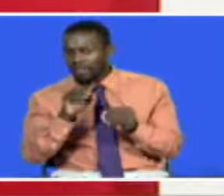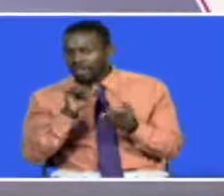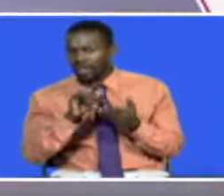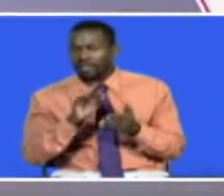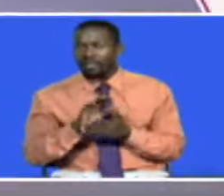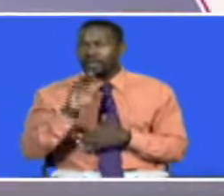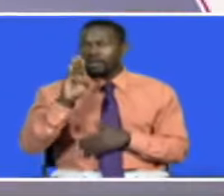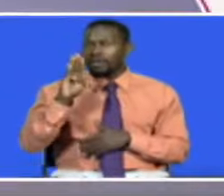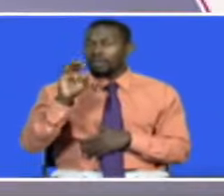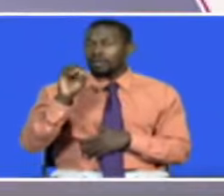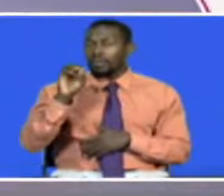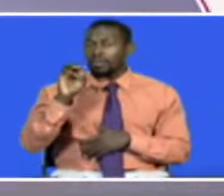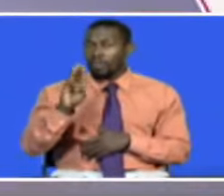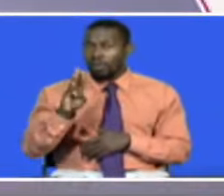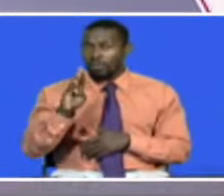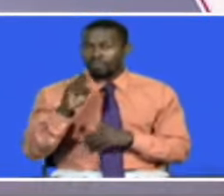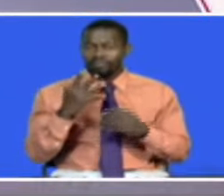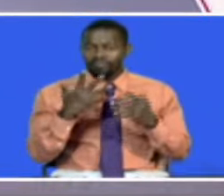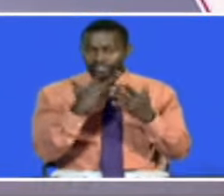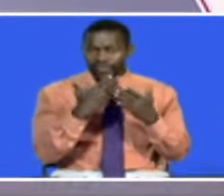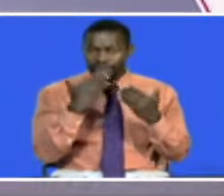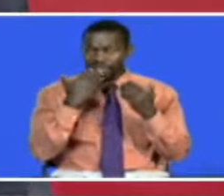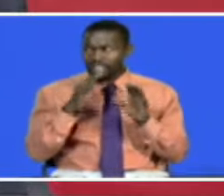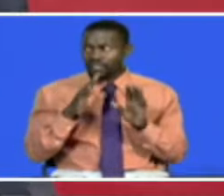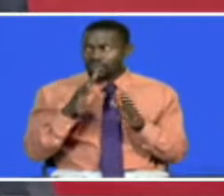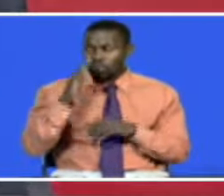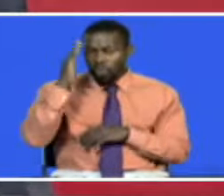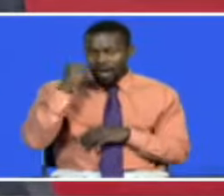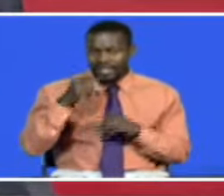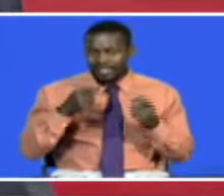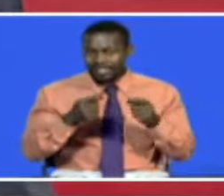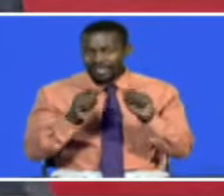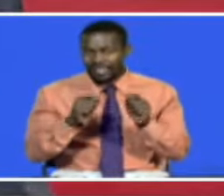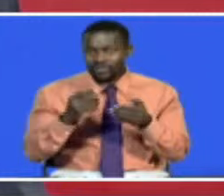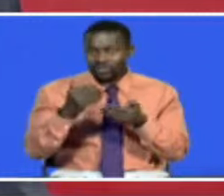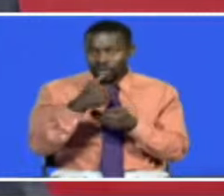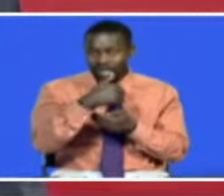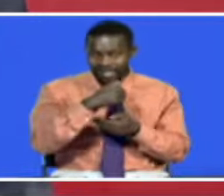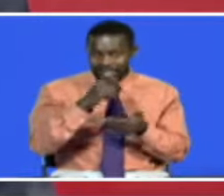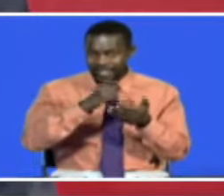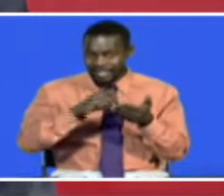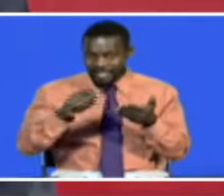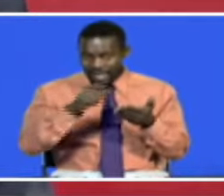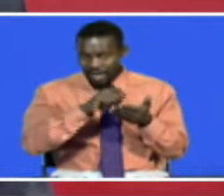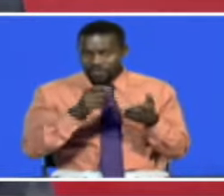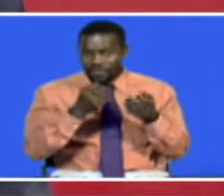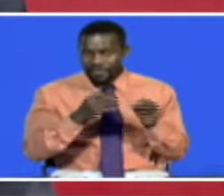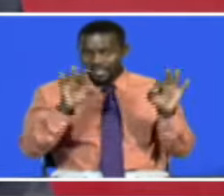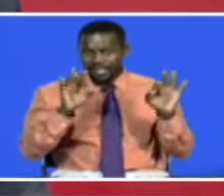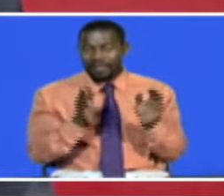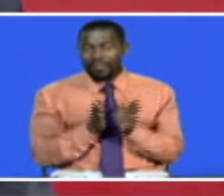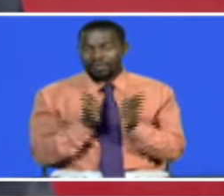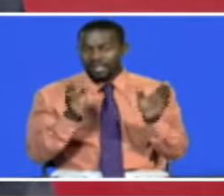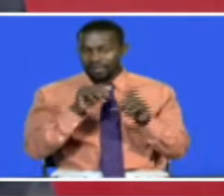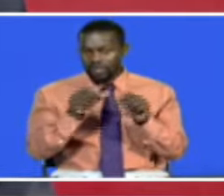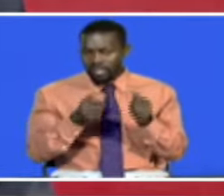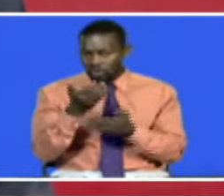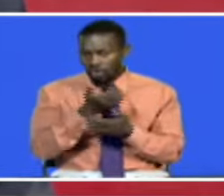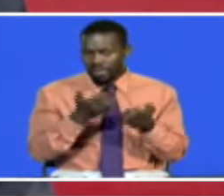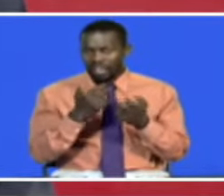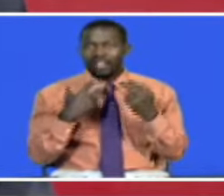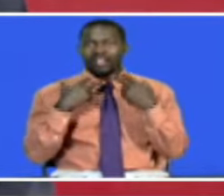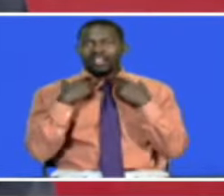was abducted just because of the fact that we are trying to collect signatures to free Kenya just about the issue of the economic thing. And, you know, being